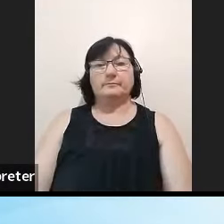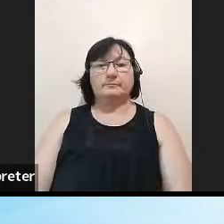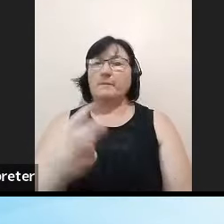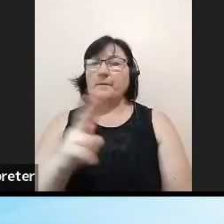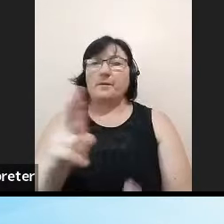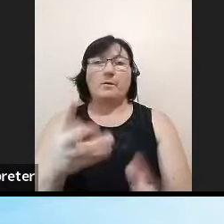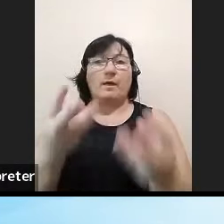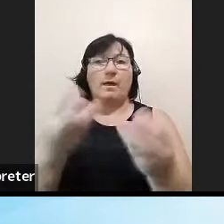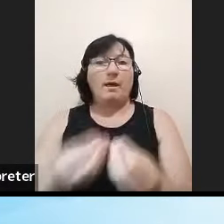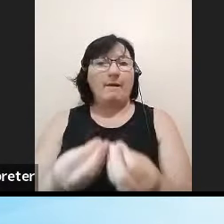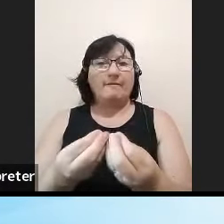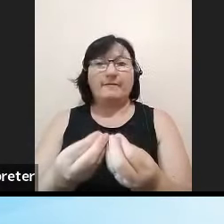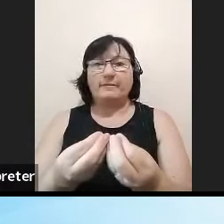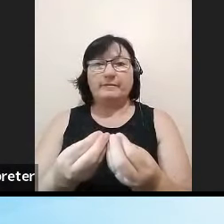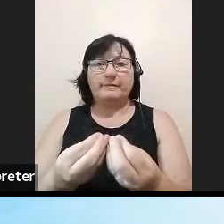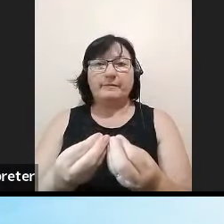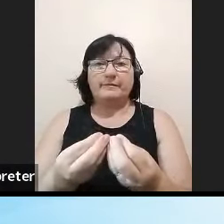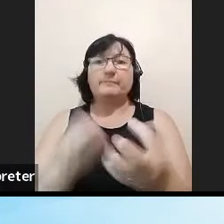access to the